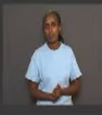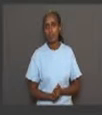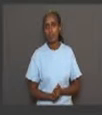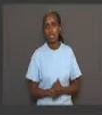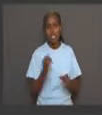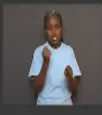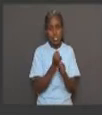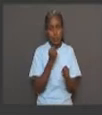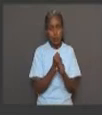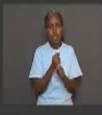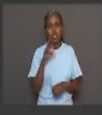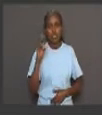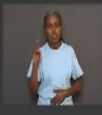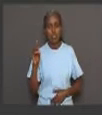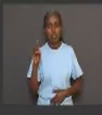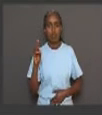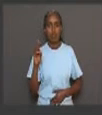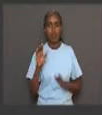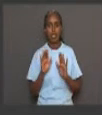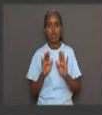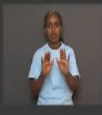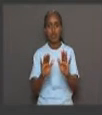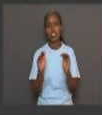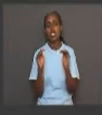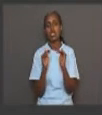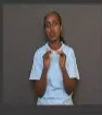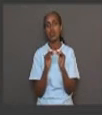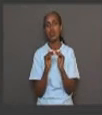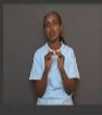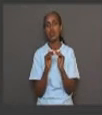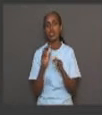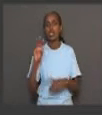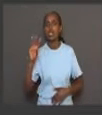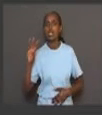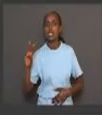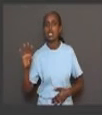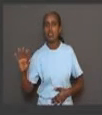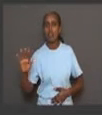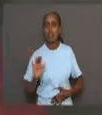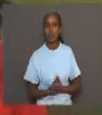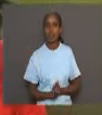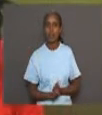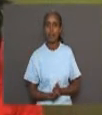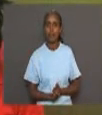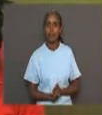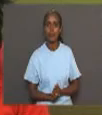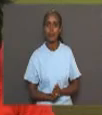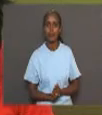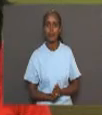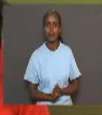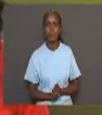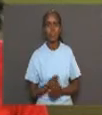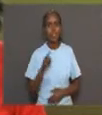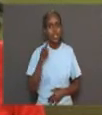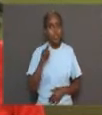The work being done by the force is equal to 65.